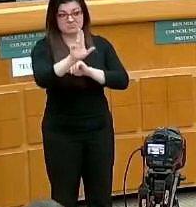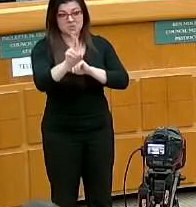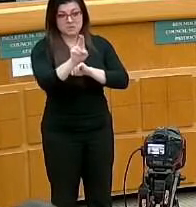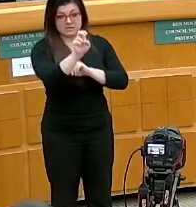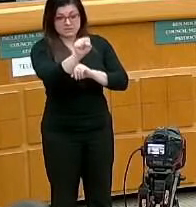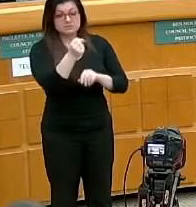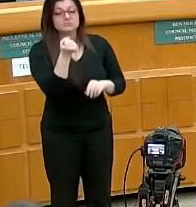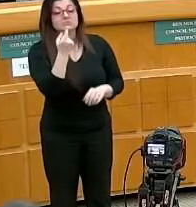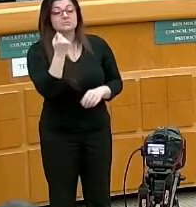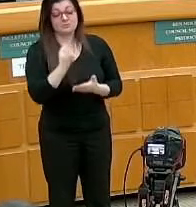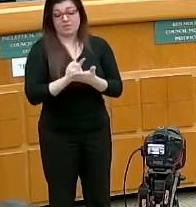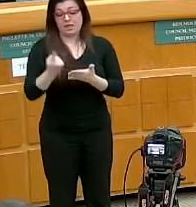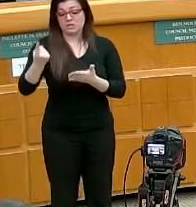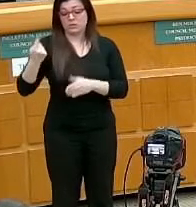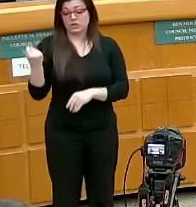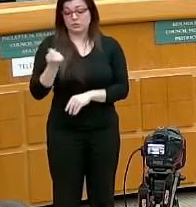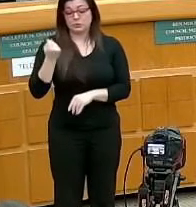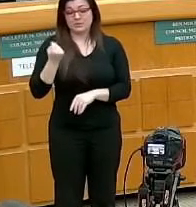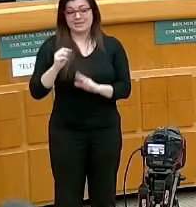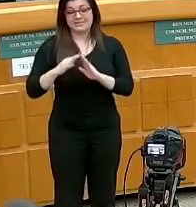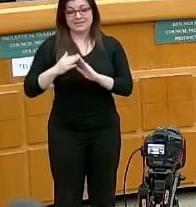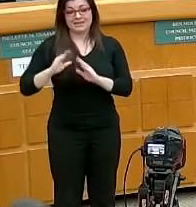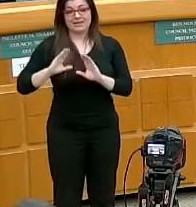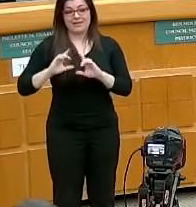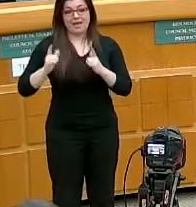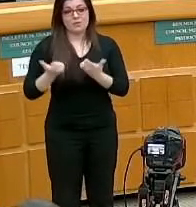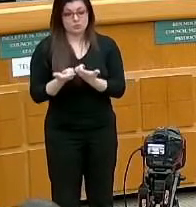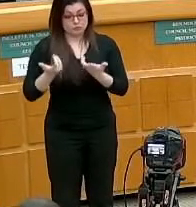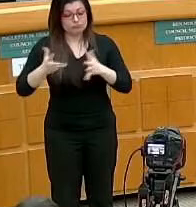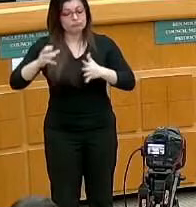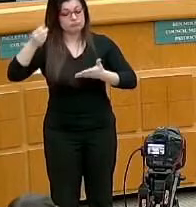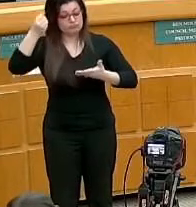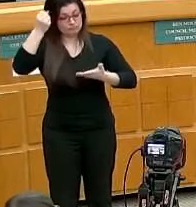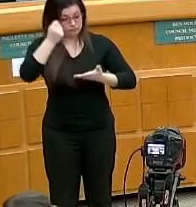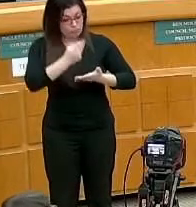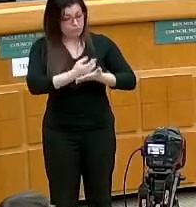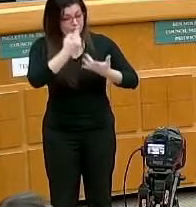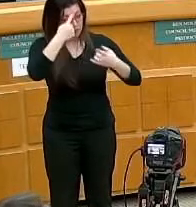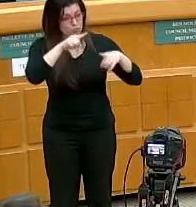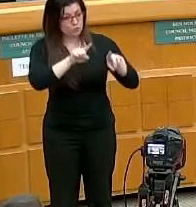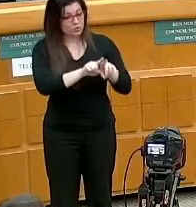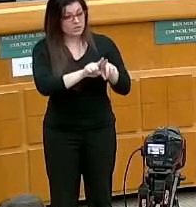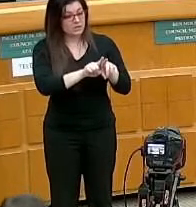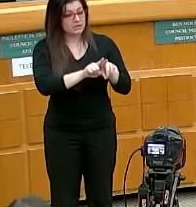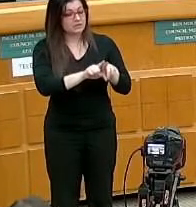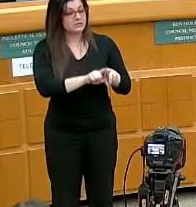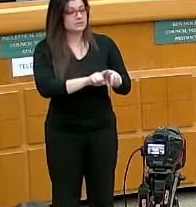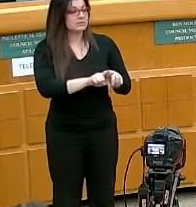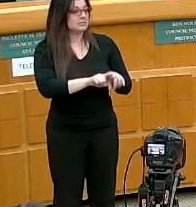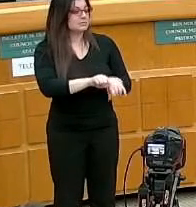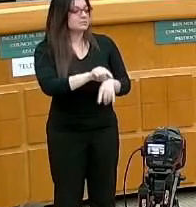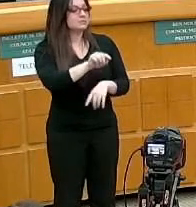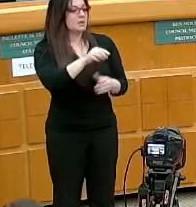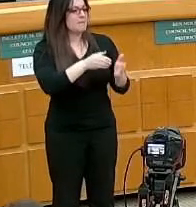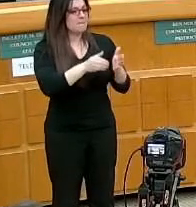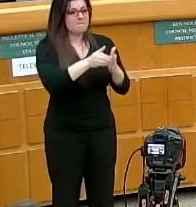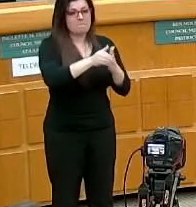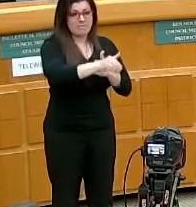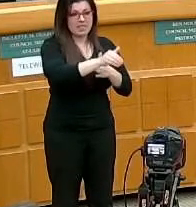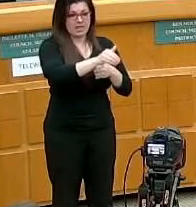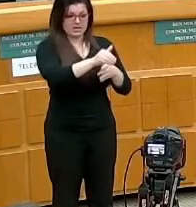Last Tuesday, City Council approved a $1.7 million loan program for small businesses. Those are businesses that have